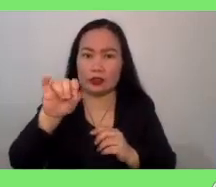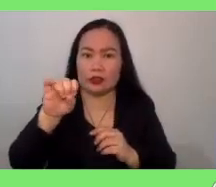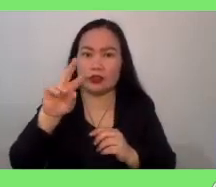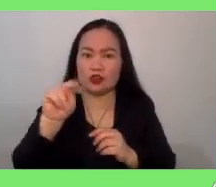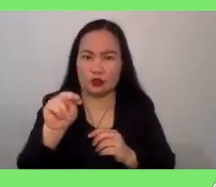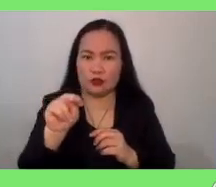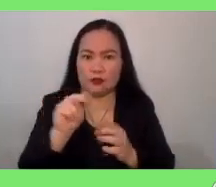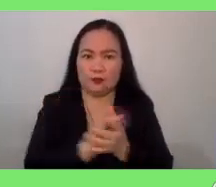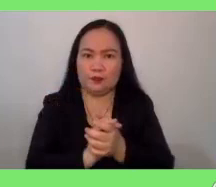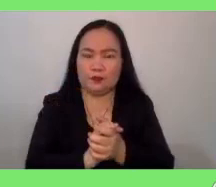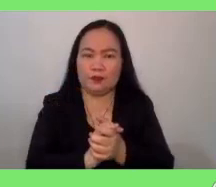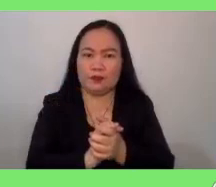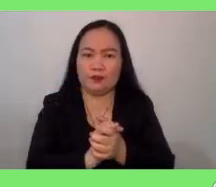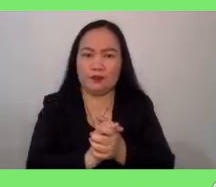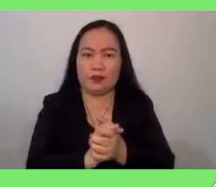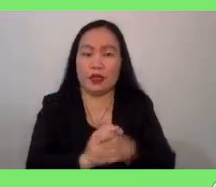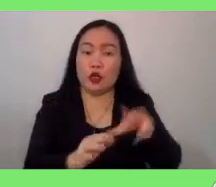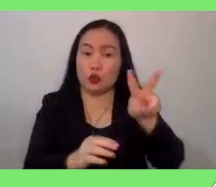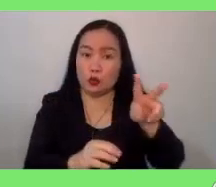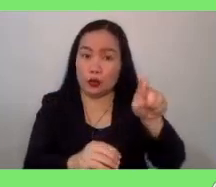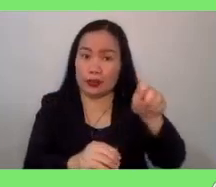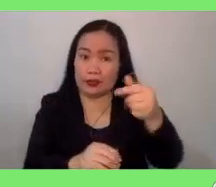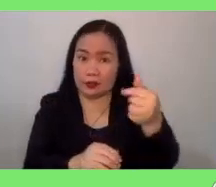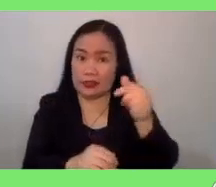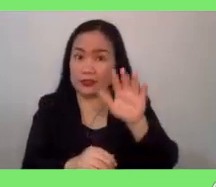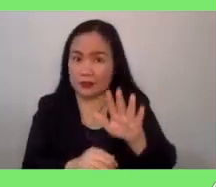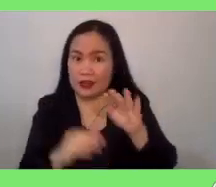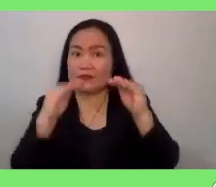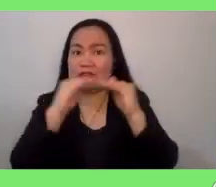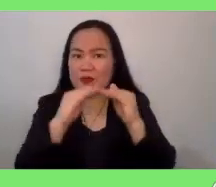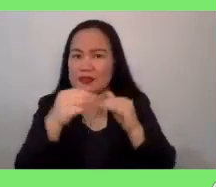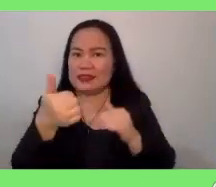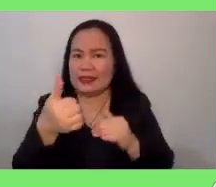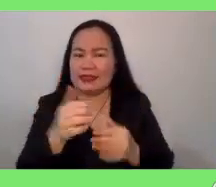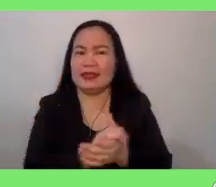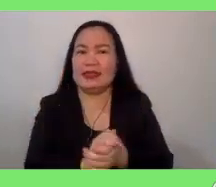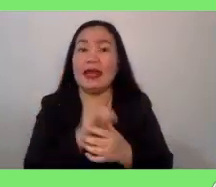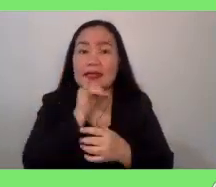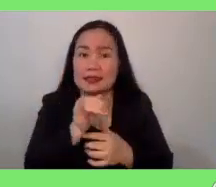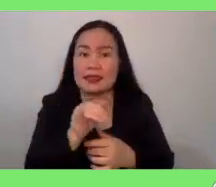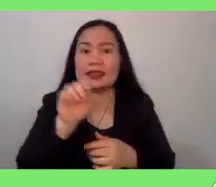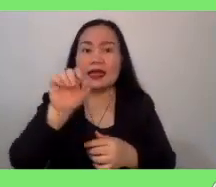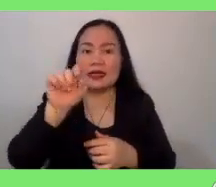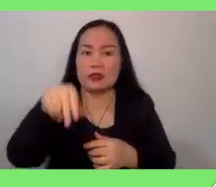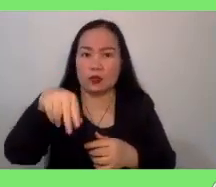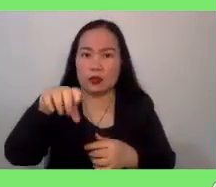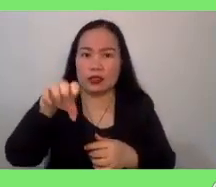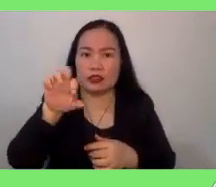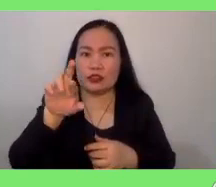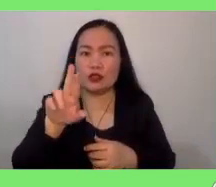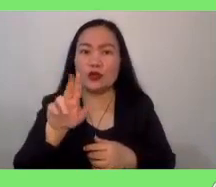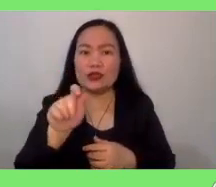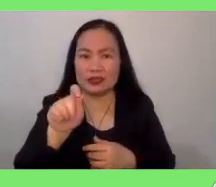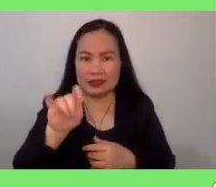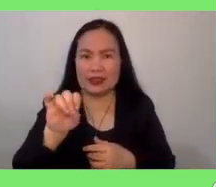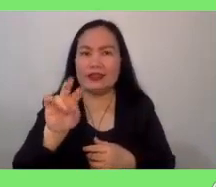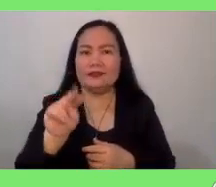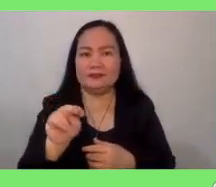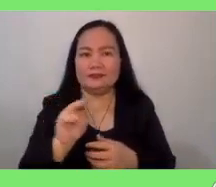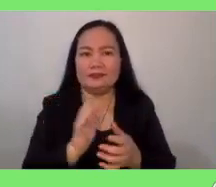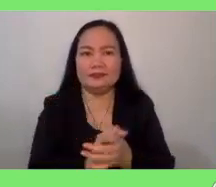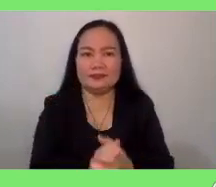is already an equation. Okay, so, again, an equation states that two expressions